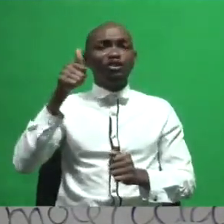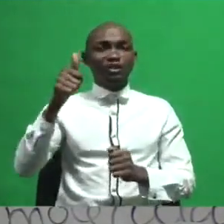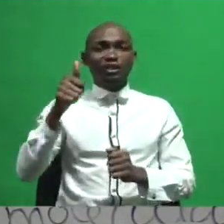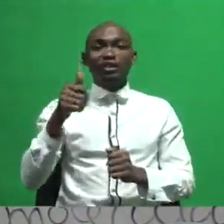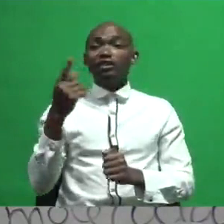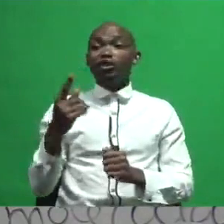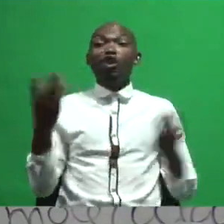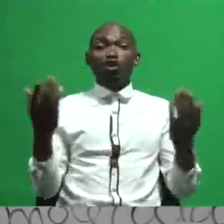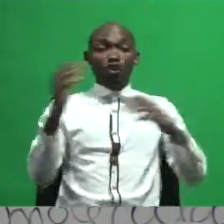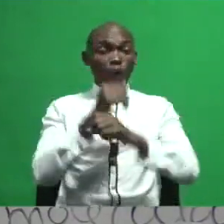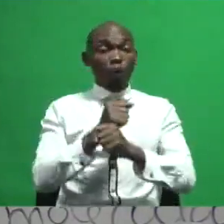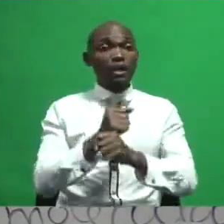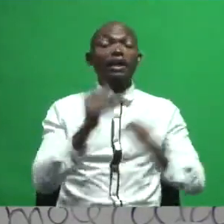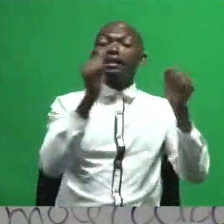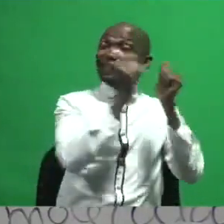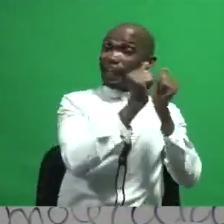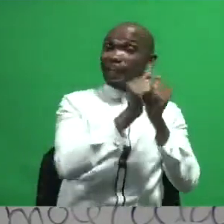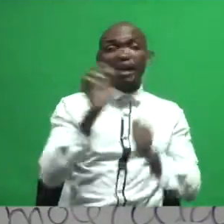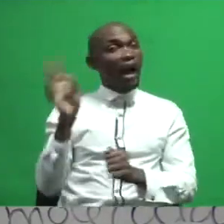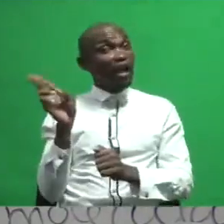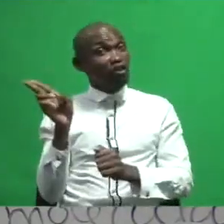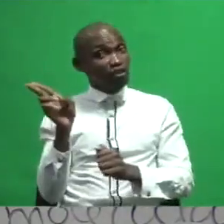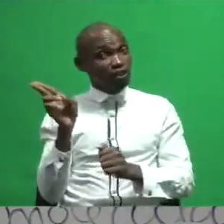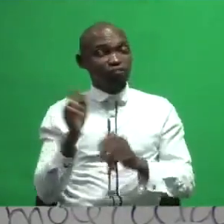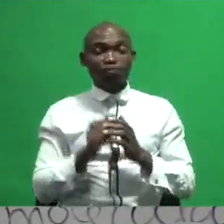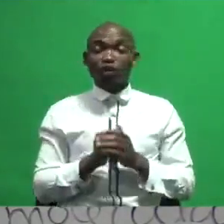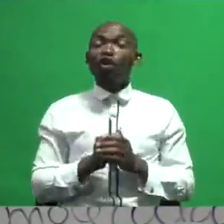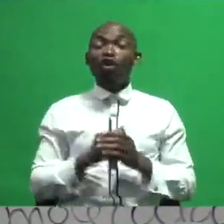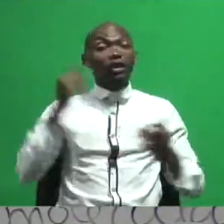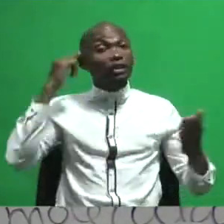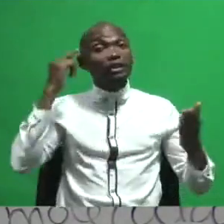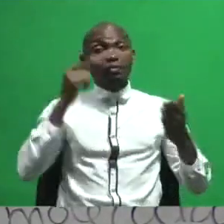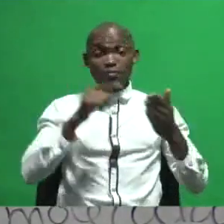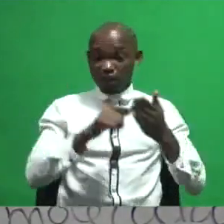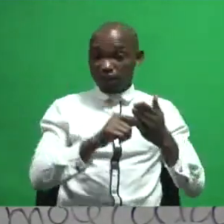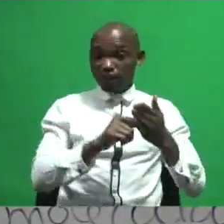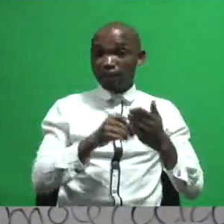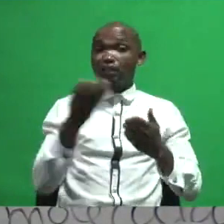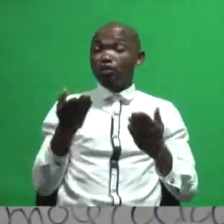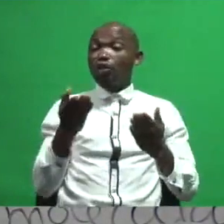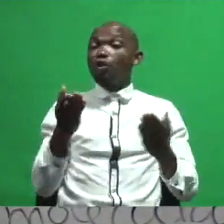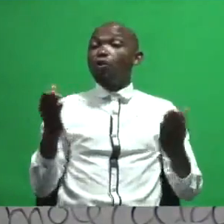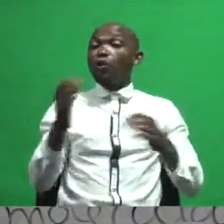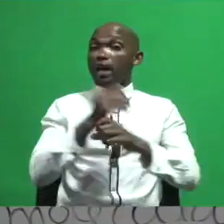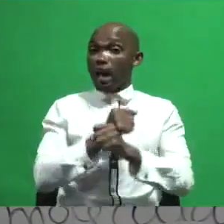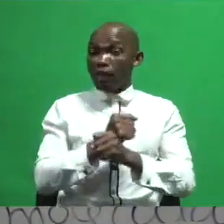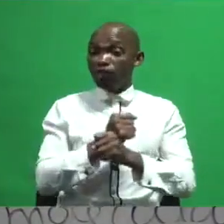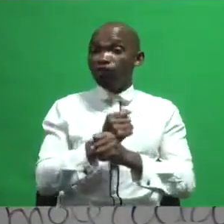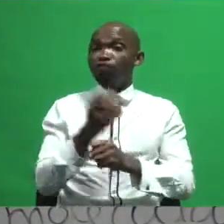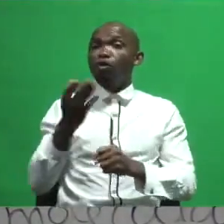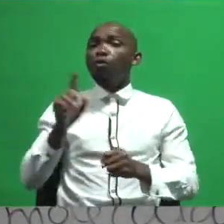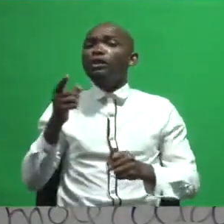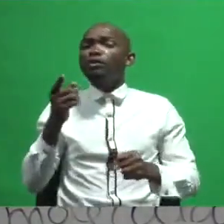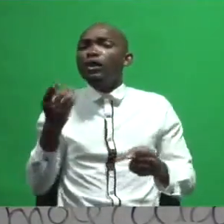dear. Ha! Therefore, here we have also 10 hydrogen. Ha! It means we have